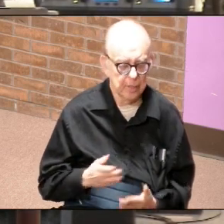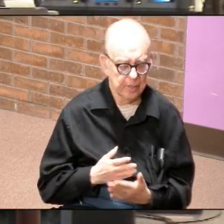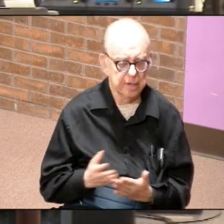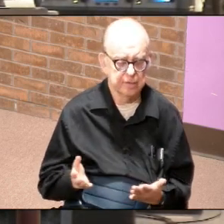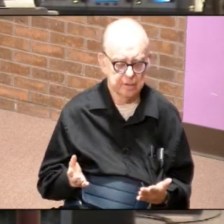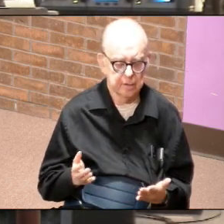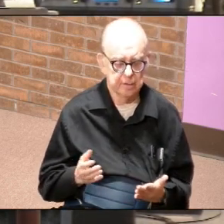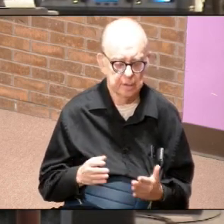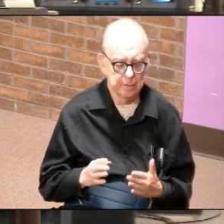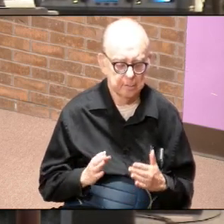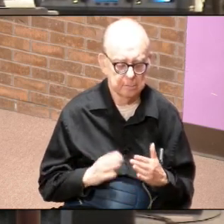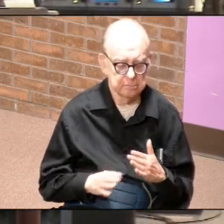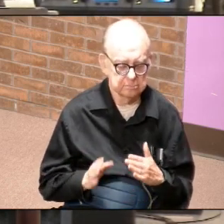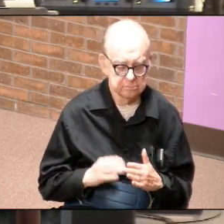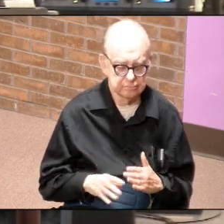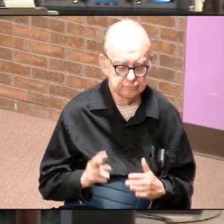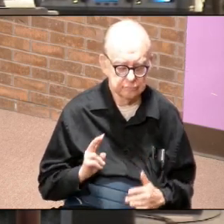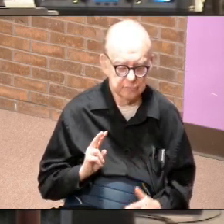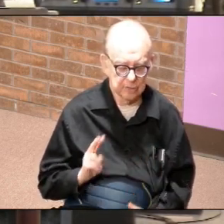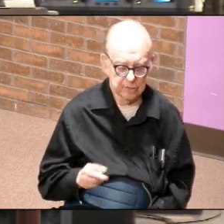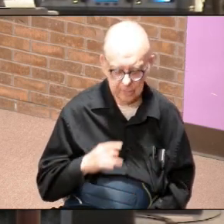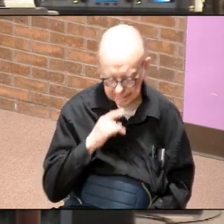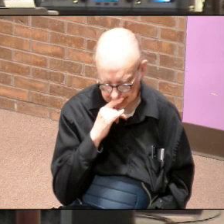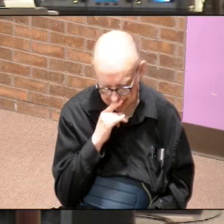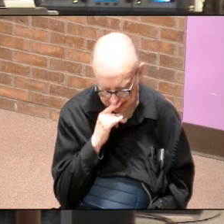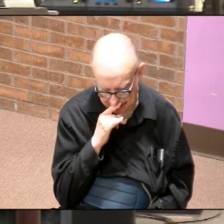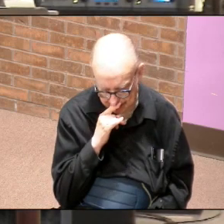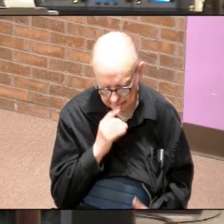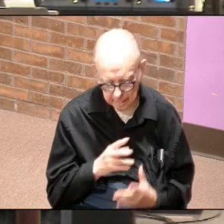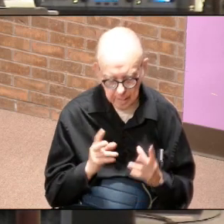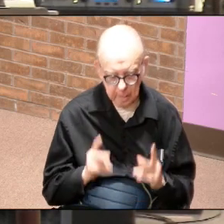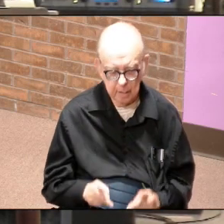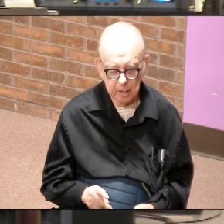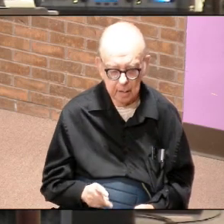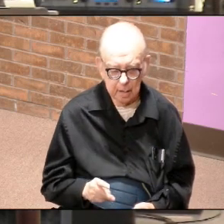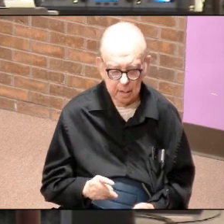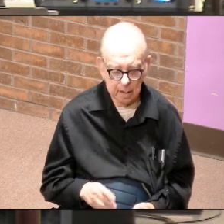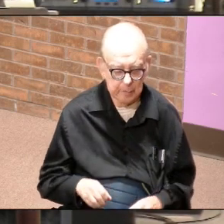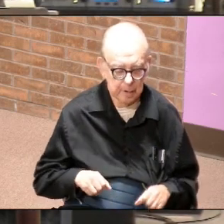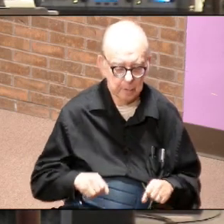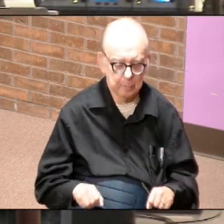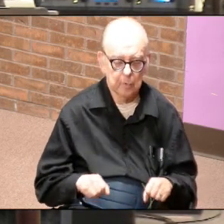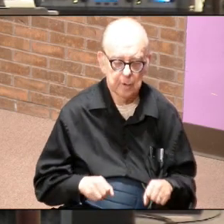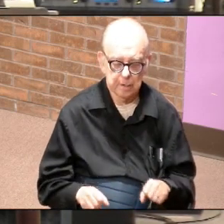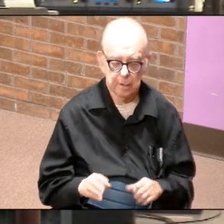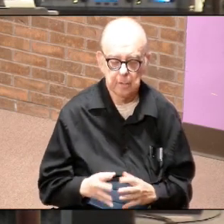stuff. These two little kids, somebody had been out mowing the grass.